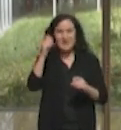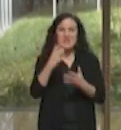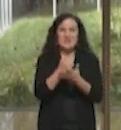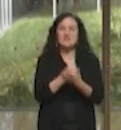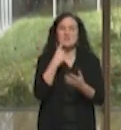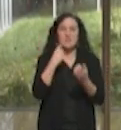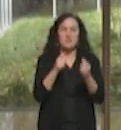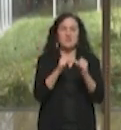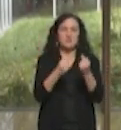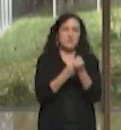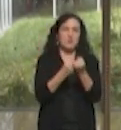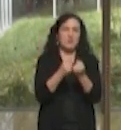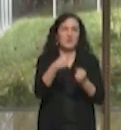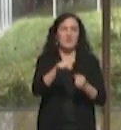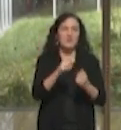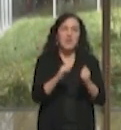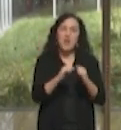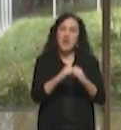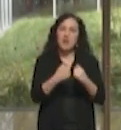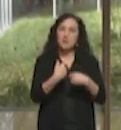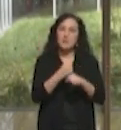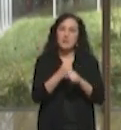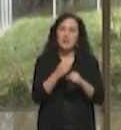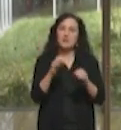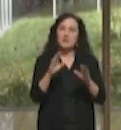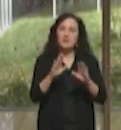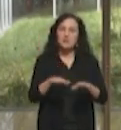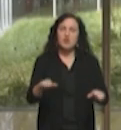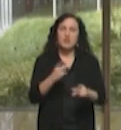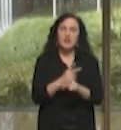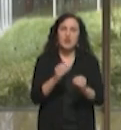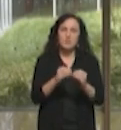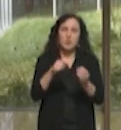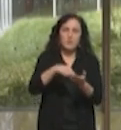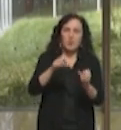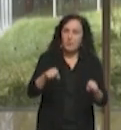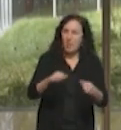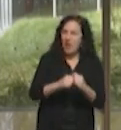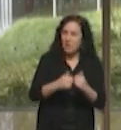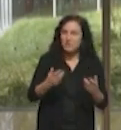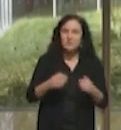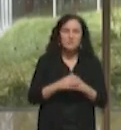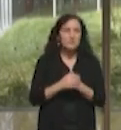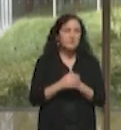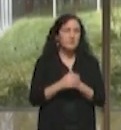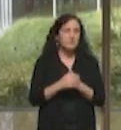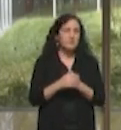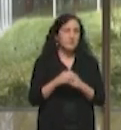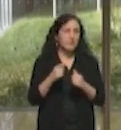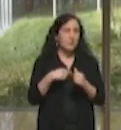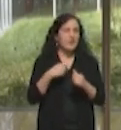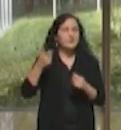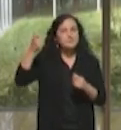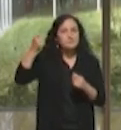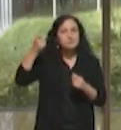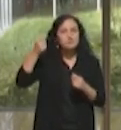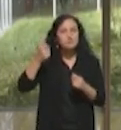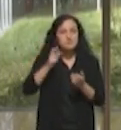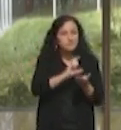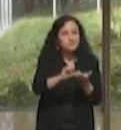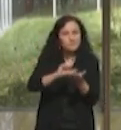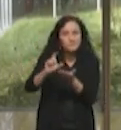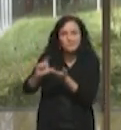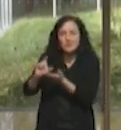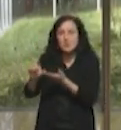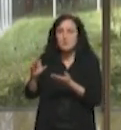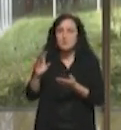supporting them. But how do we make more childcare more affordable? When I first became governor, We had some subsidies, that's great. But the